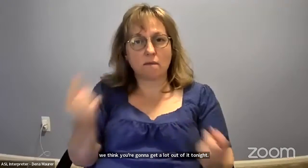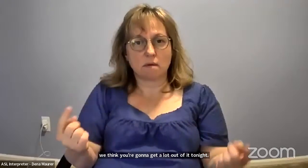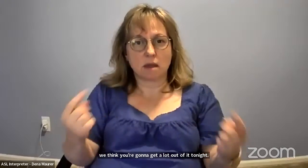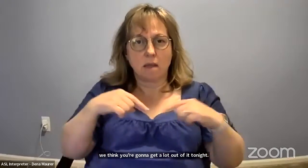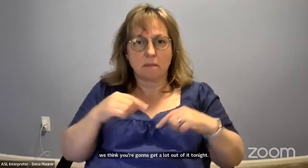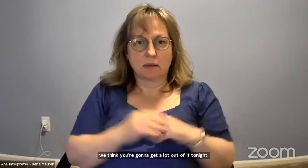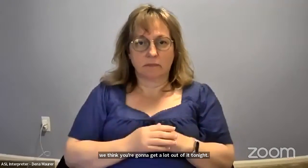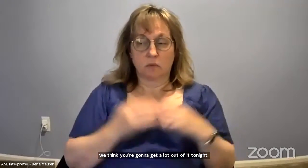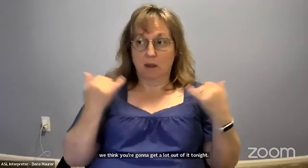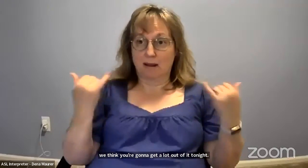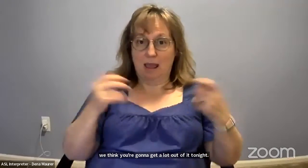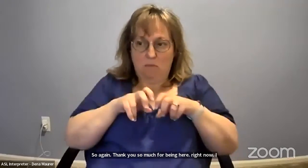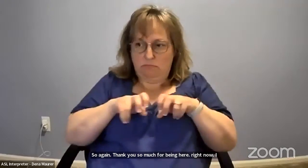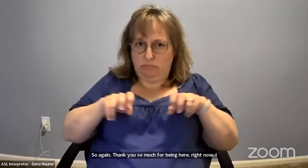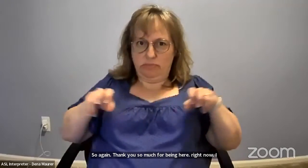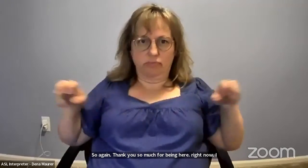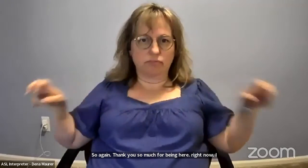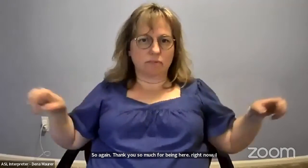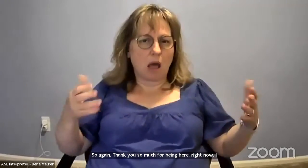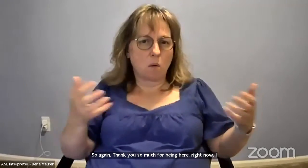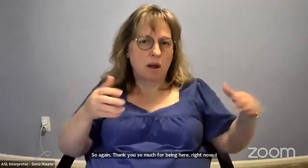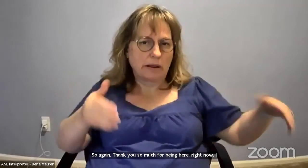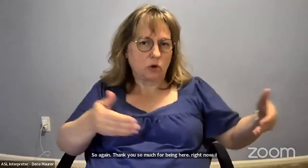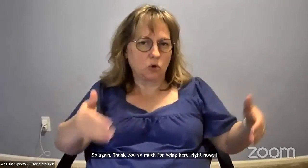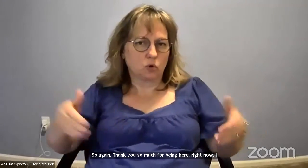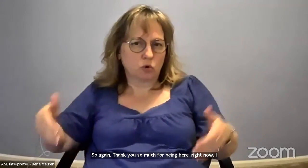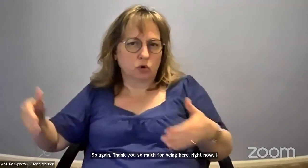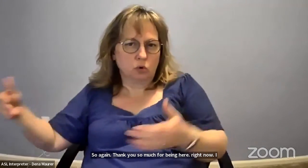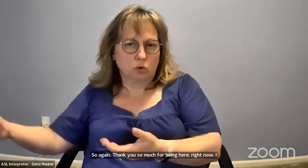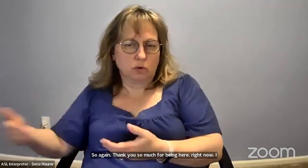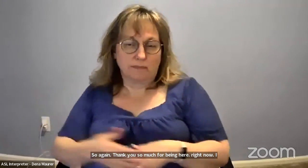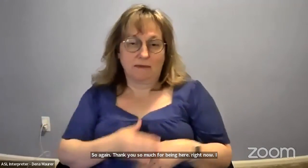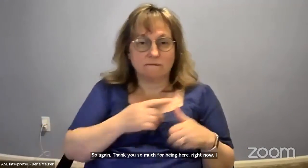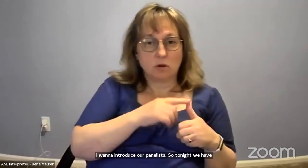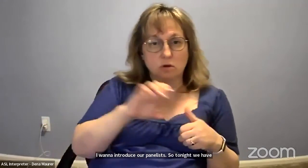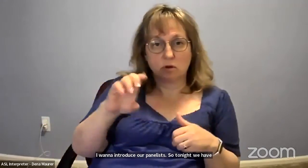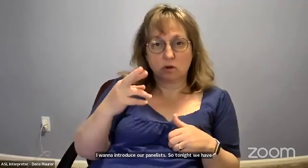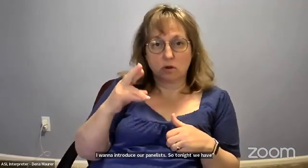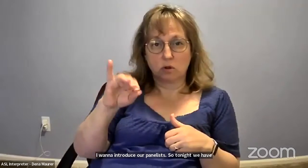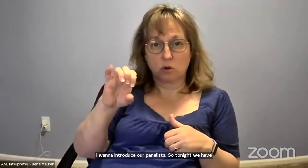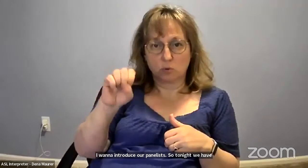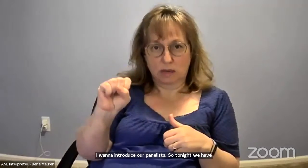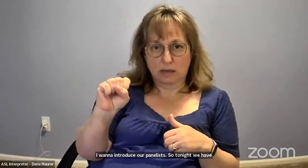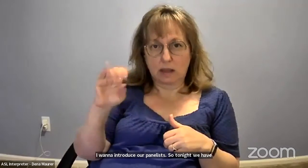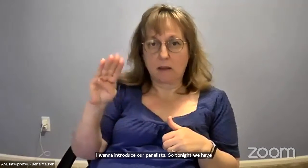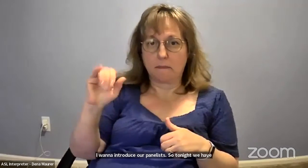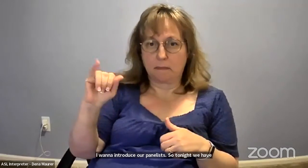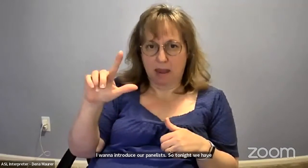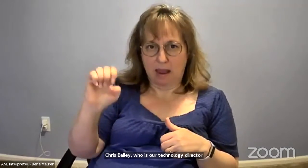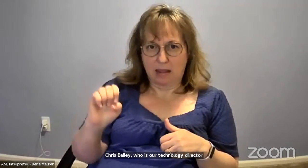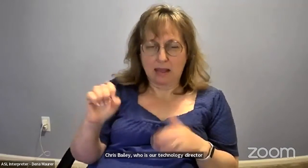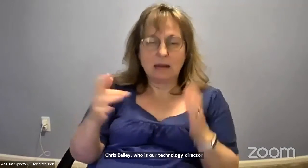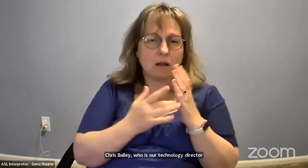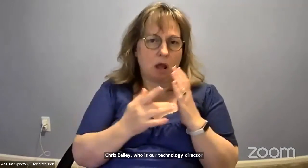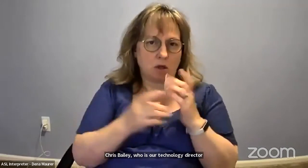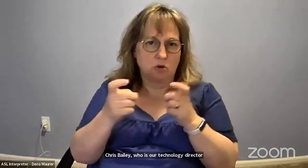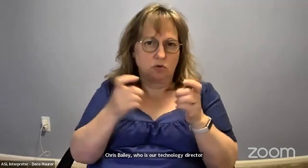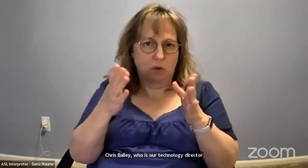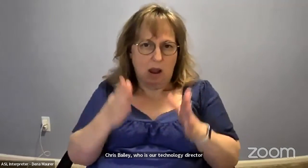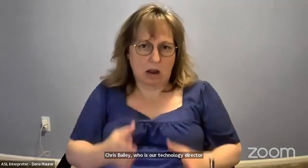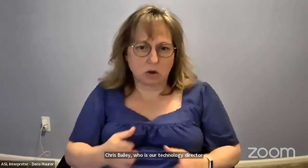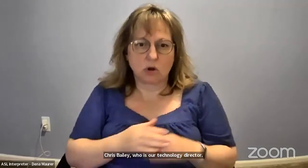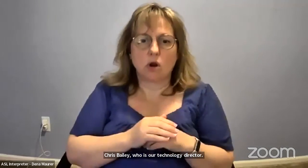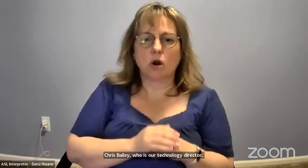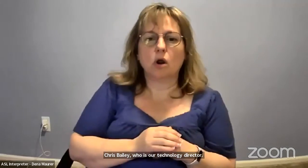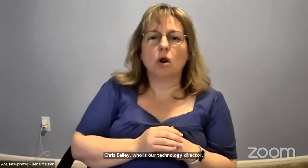our panelists. So tonight we have Chris Bailey, who is our technology director. We have Jason Alod, who is